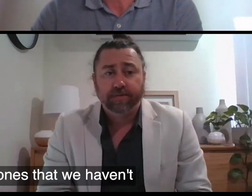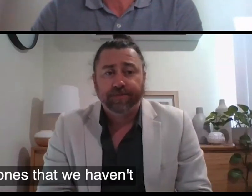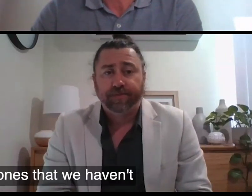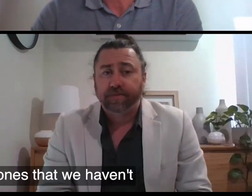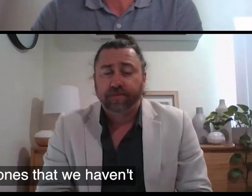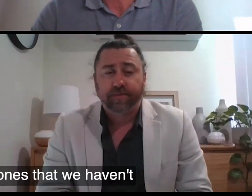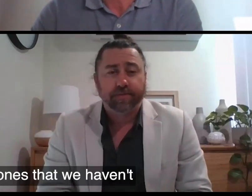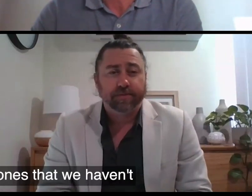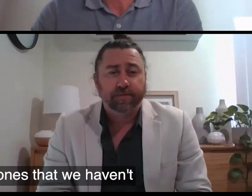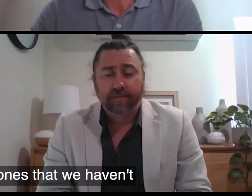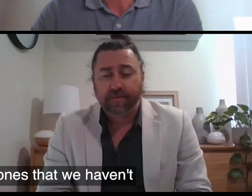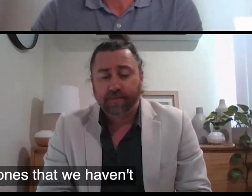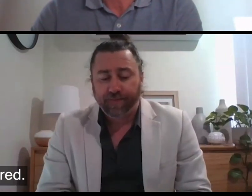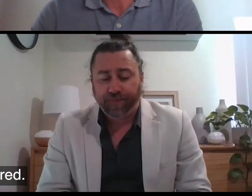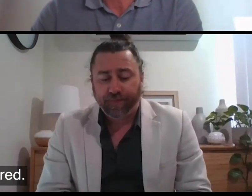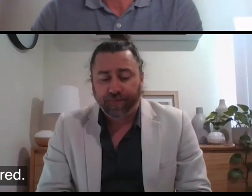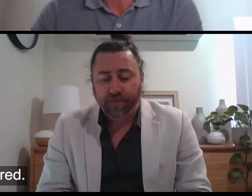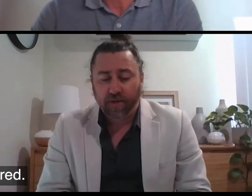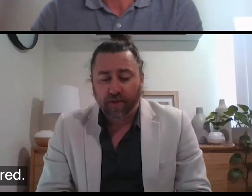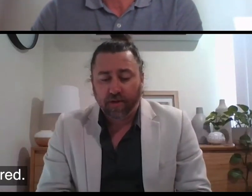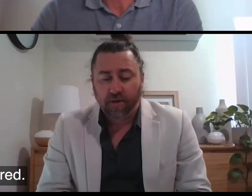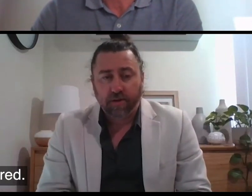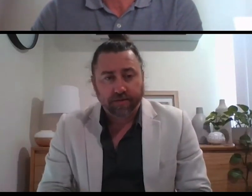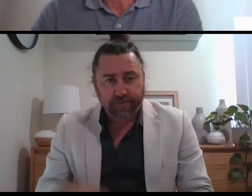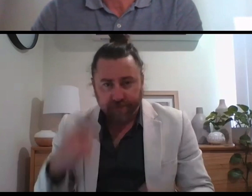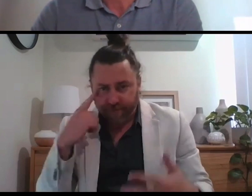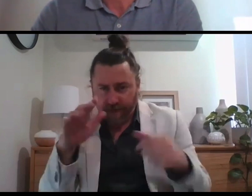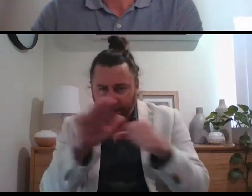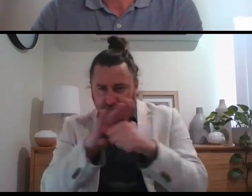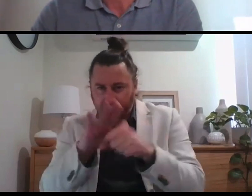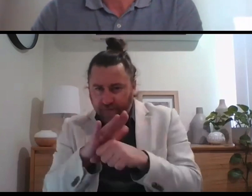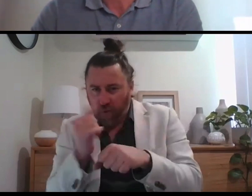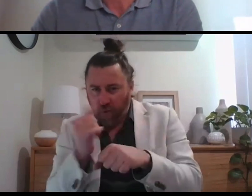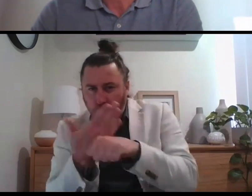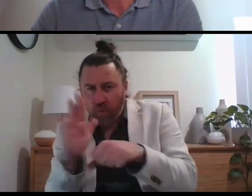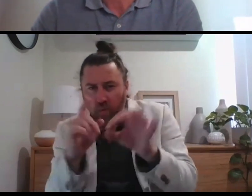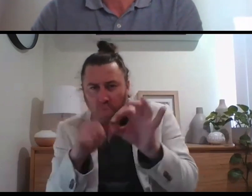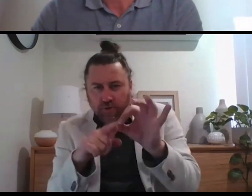Just having a look to see ones that we haven't already covered.